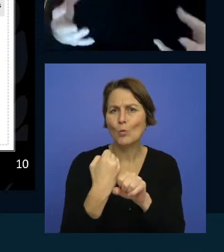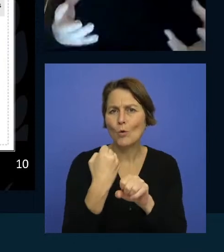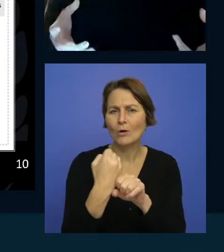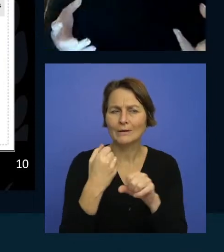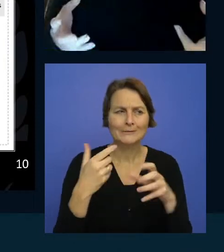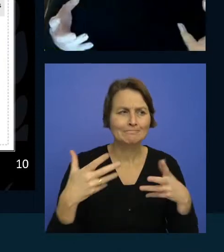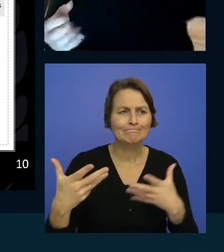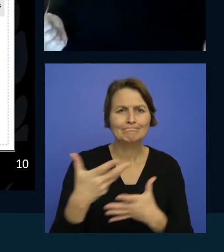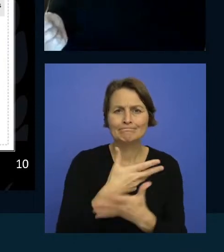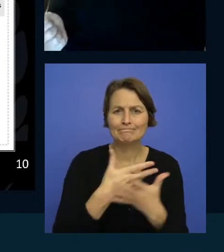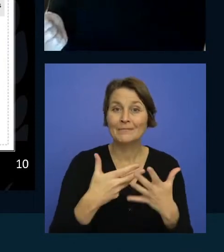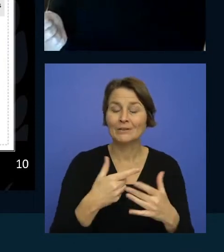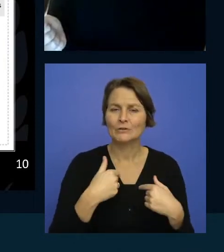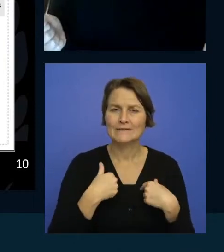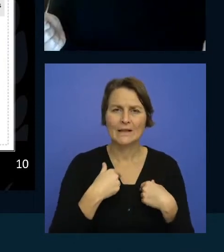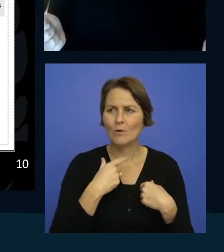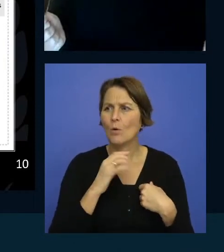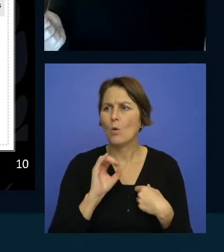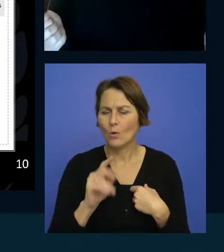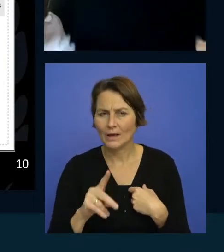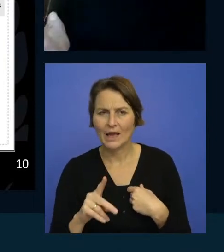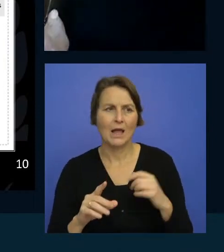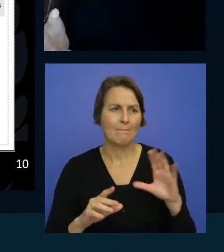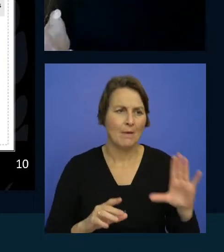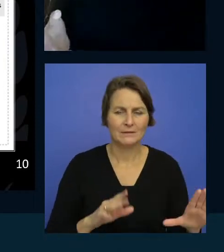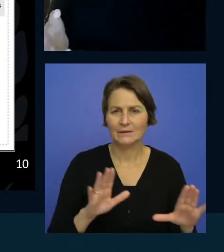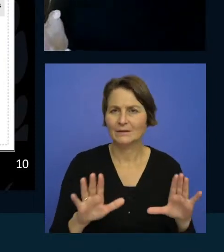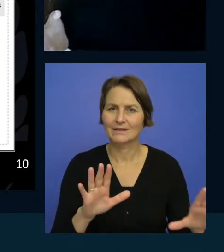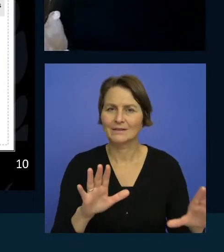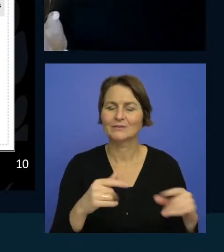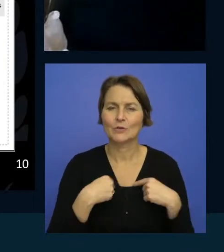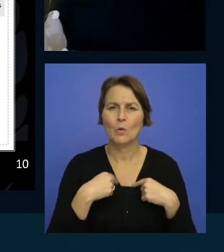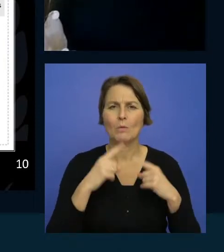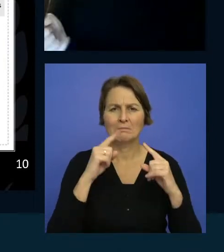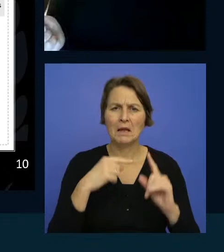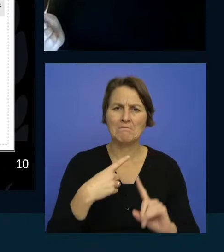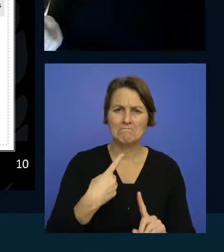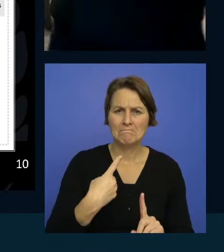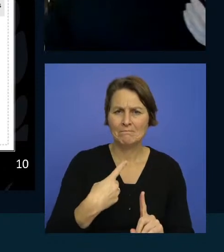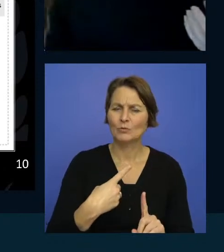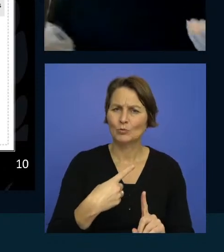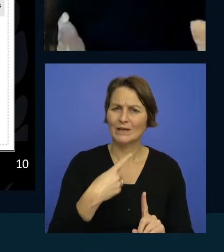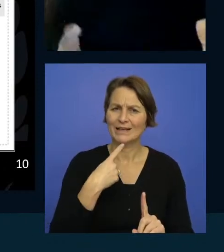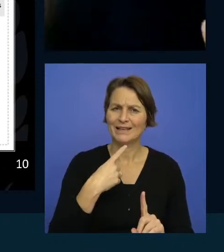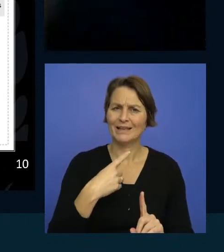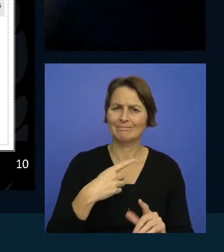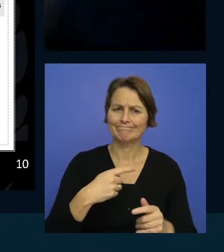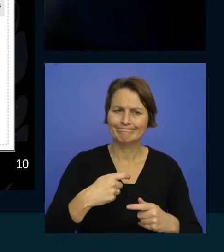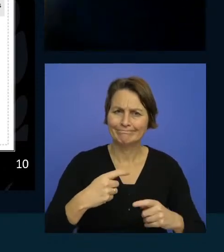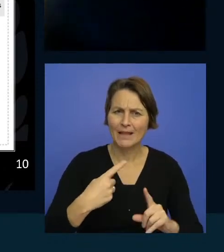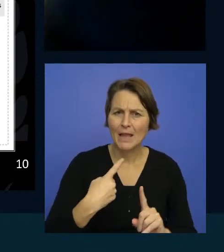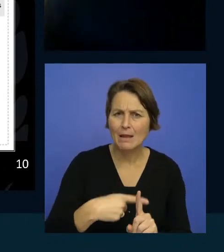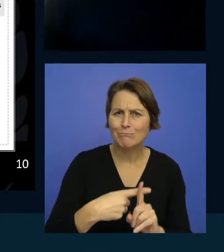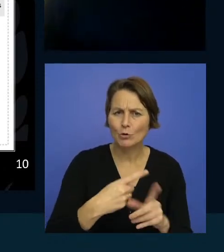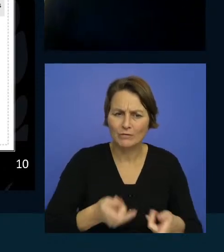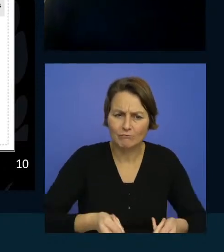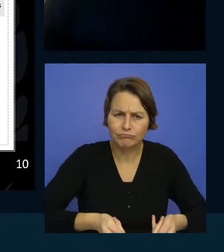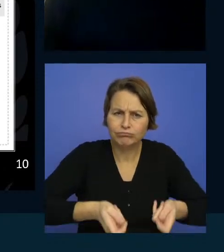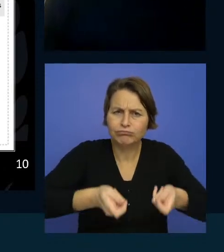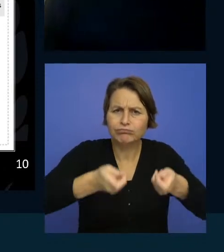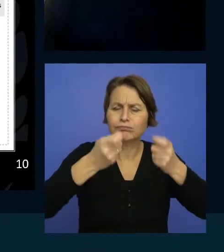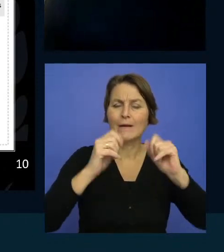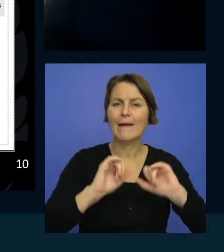actually act on in terms of improving employee experience and also sharpen your customer